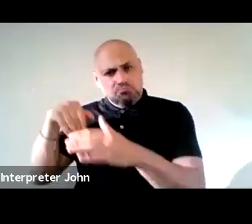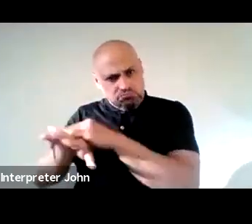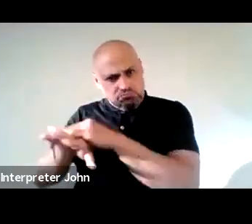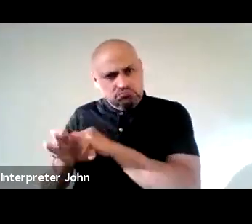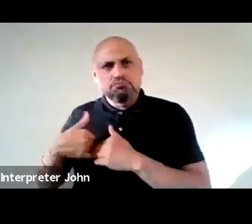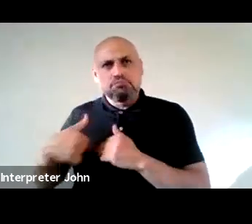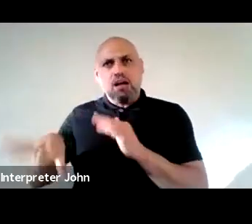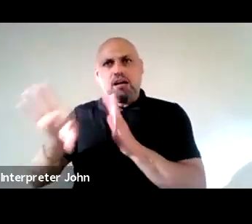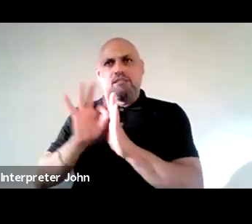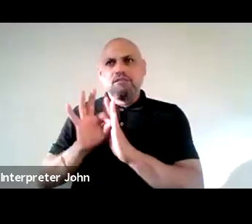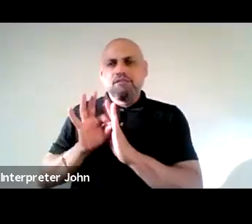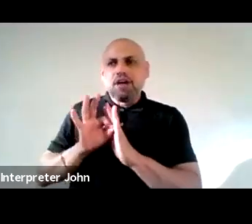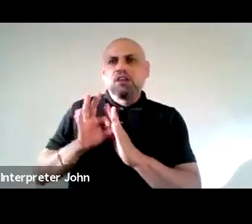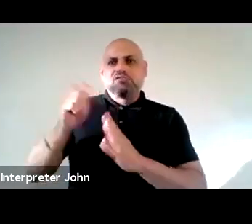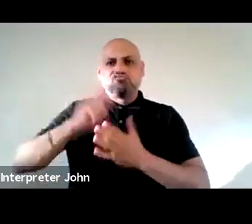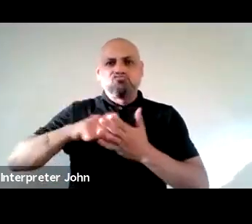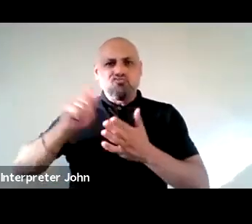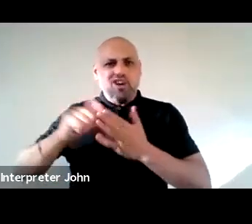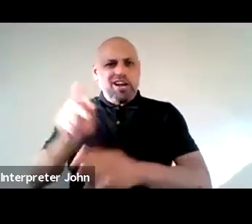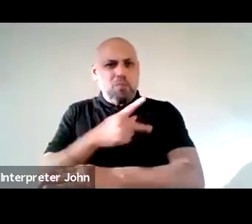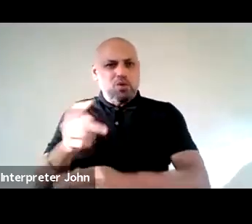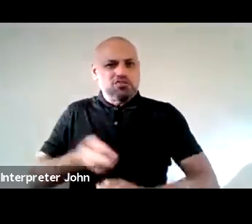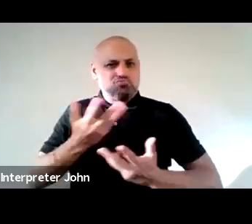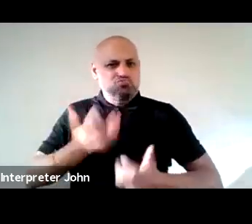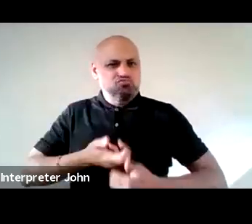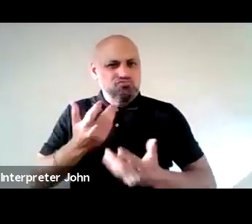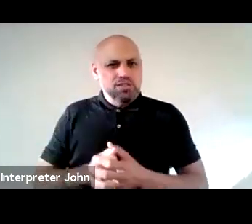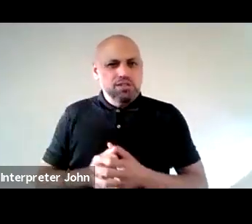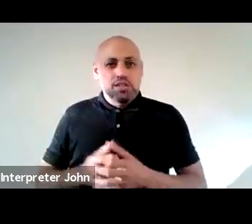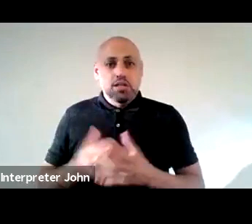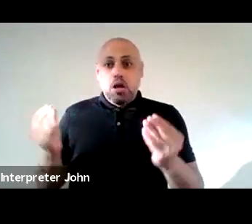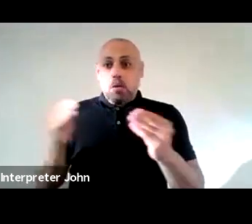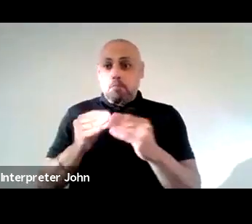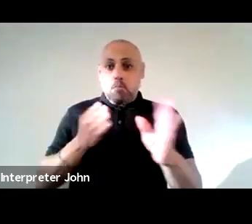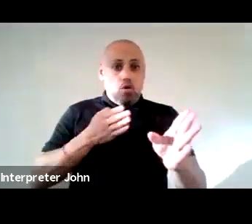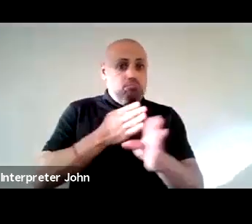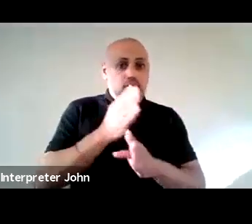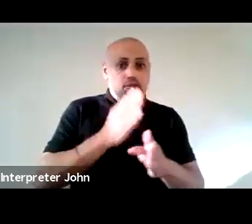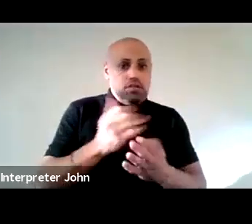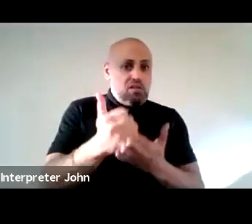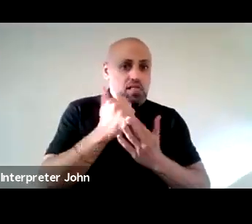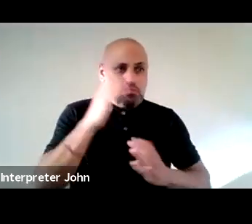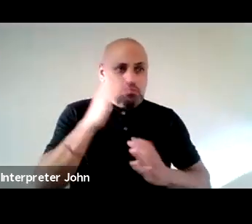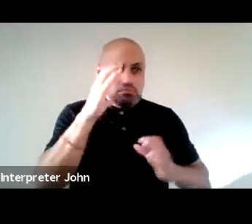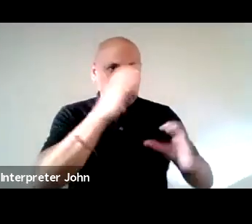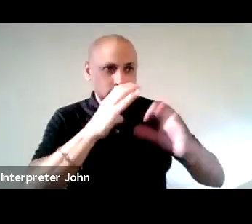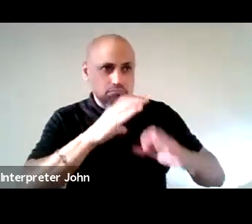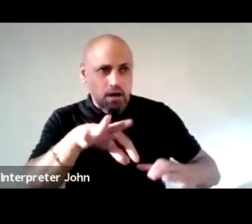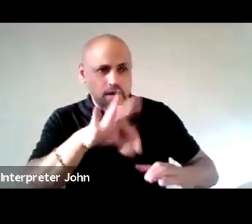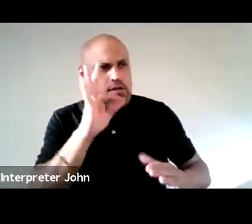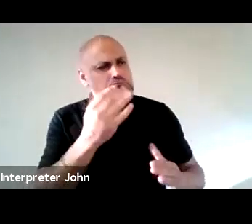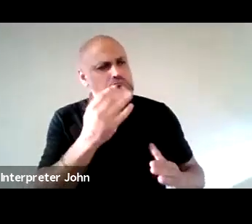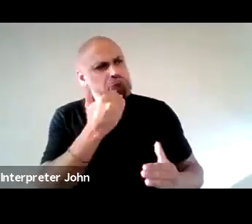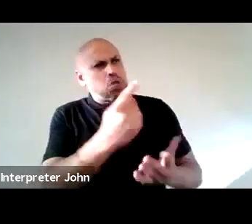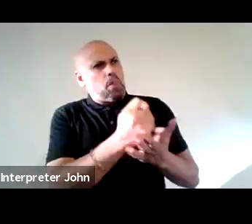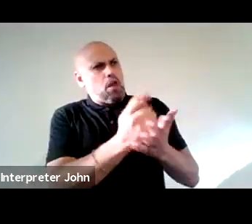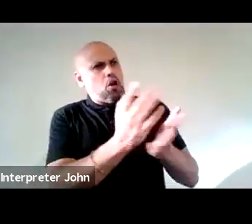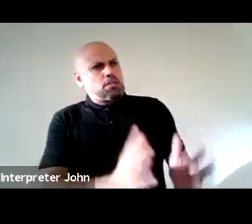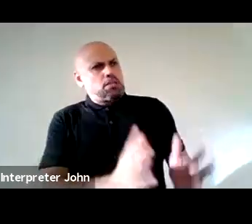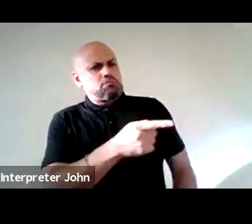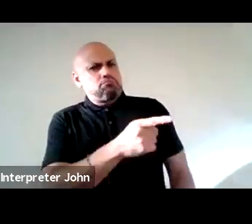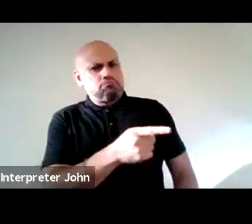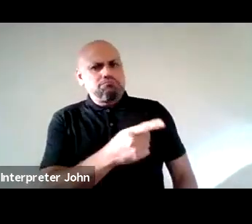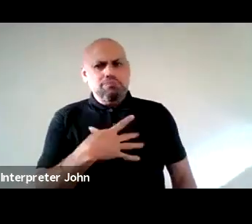the outlet of writing poetry. Seeking further professional help, I remember finding a decent therapist who I